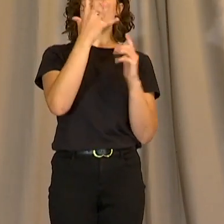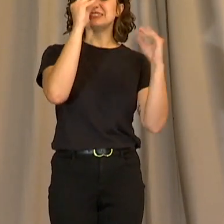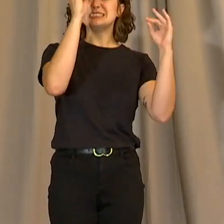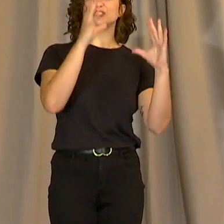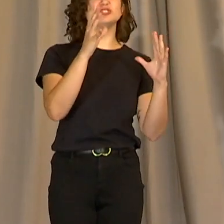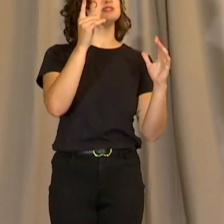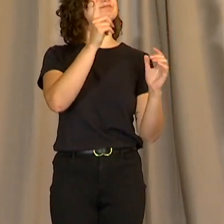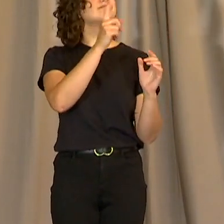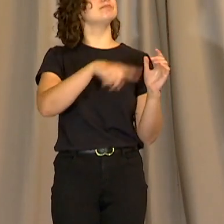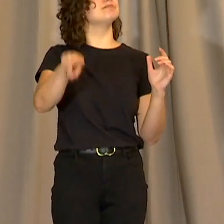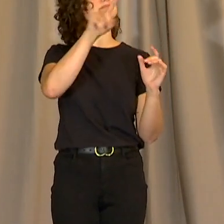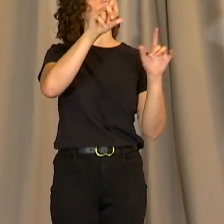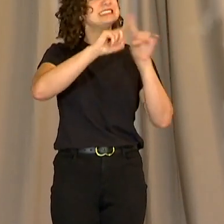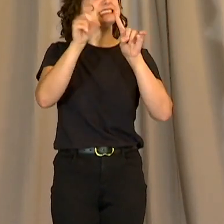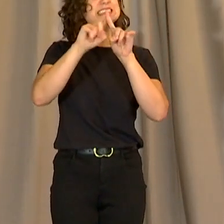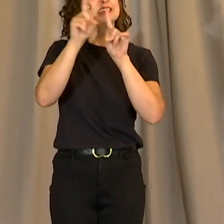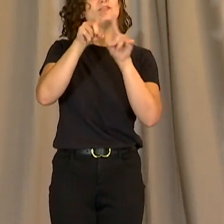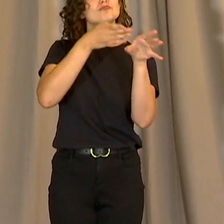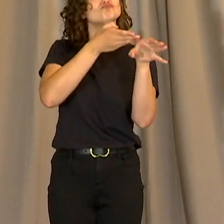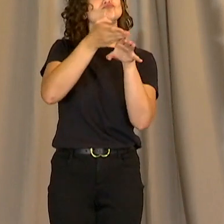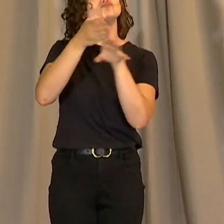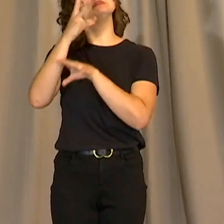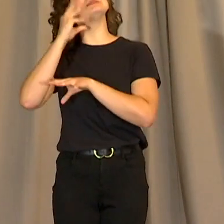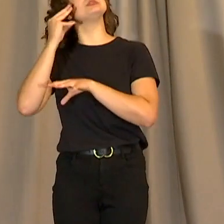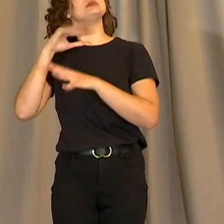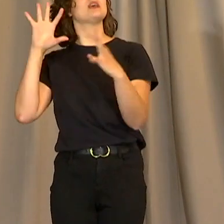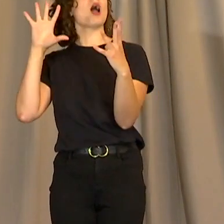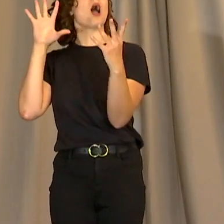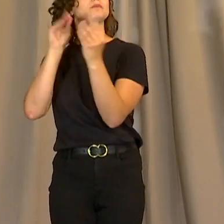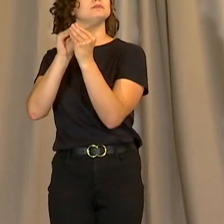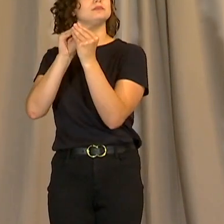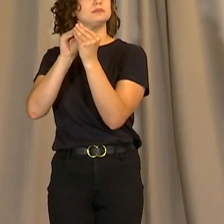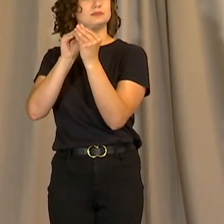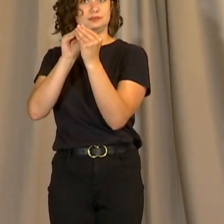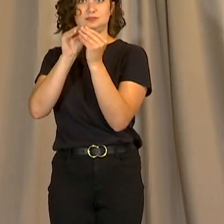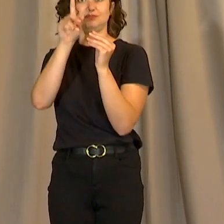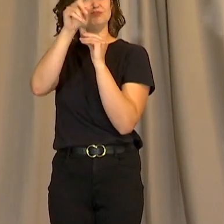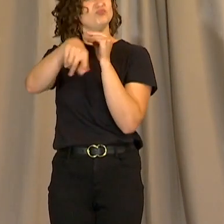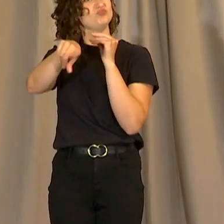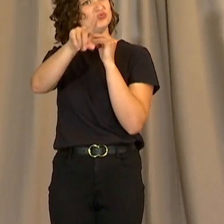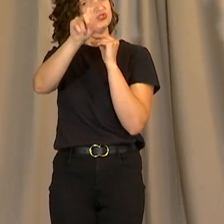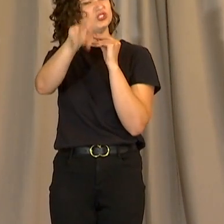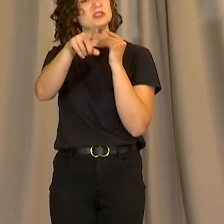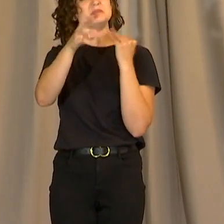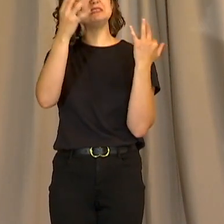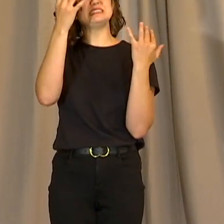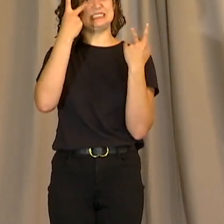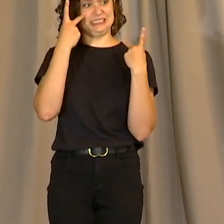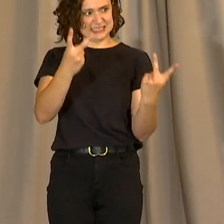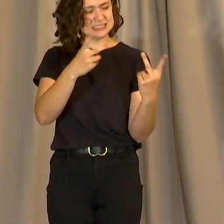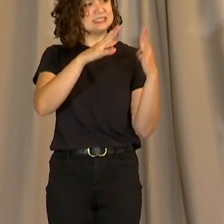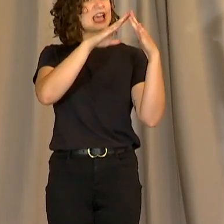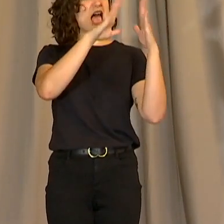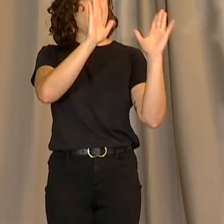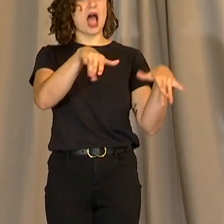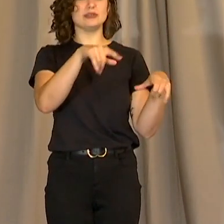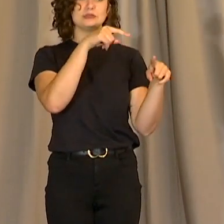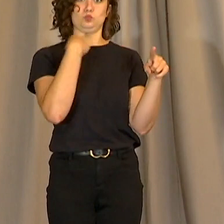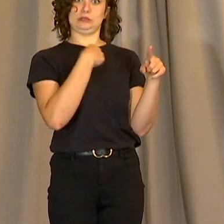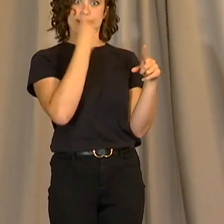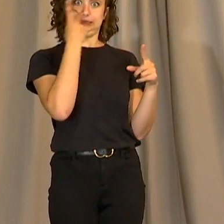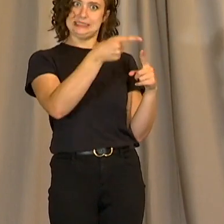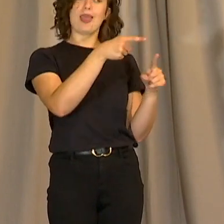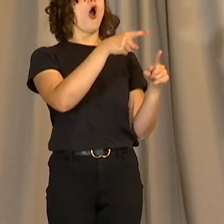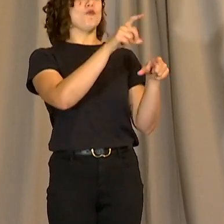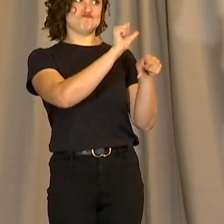different walks of life. We should be seeing, okay, in that housing market, we see her busting moves. Oh,